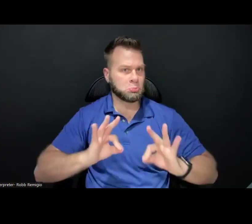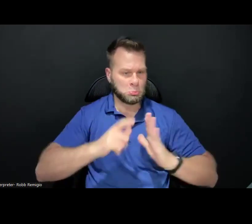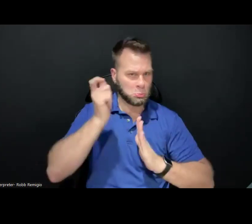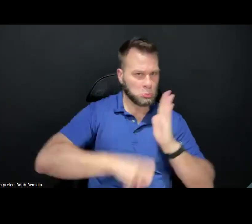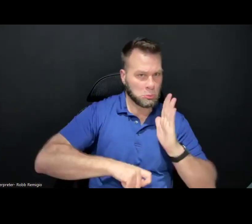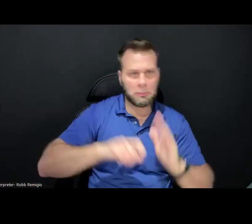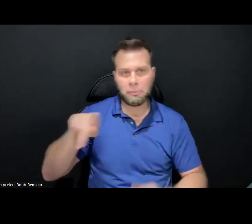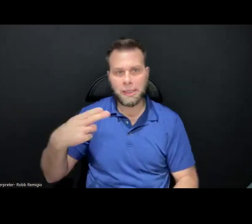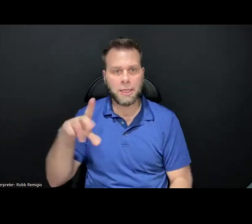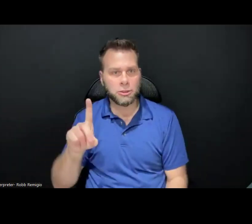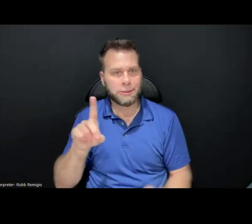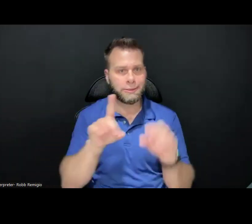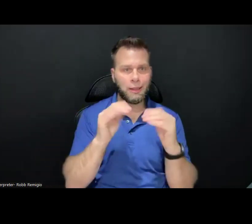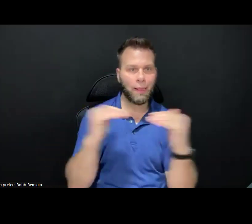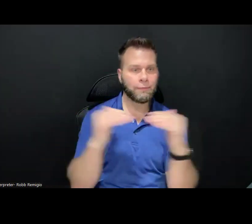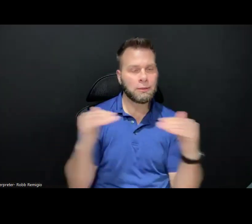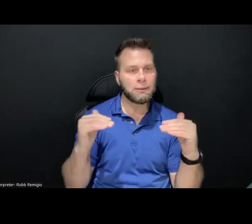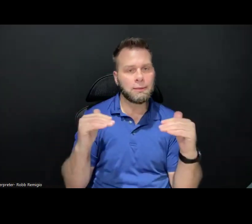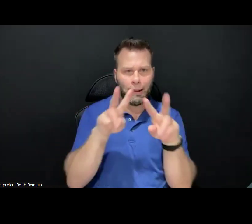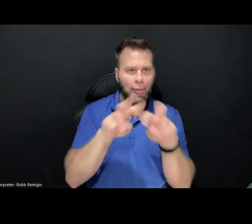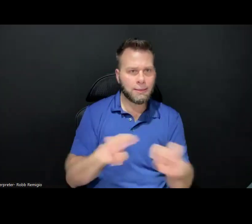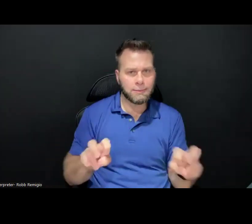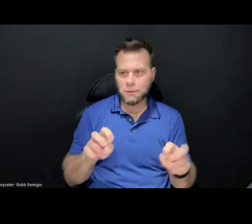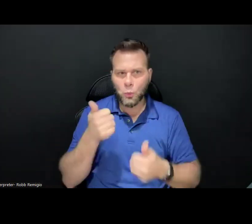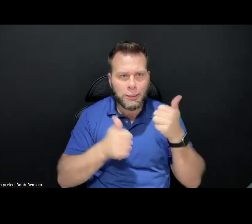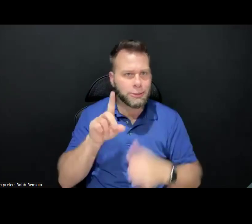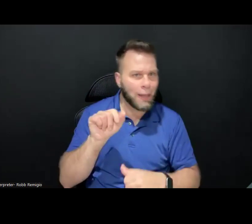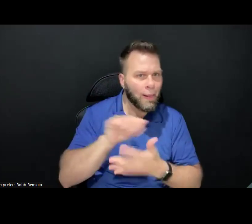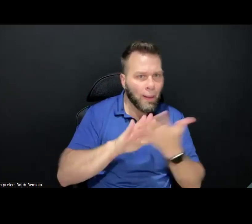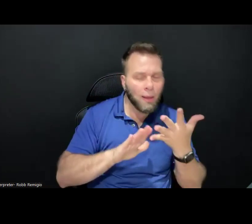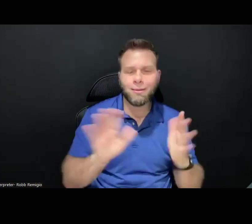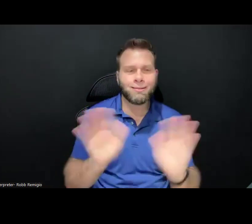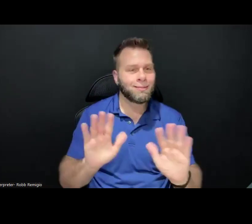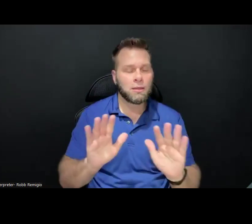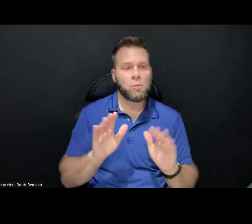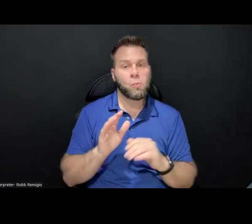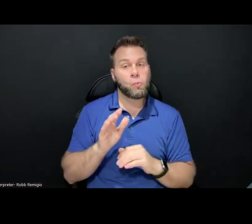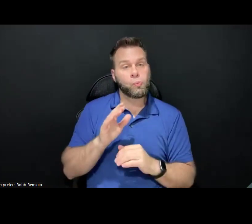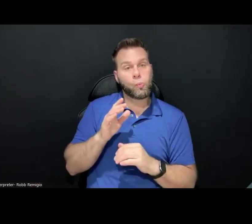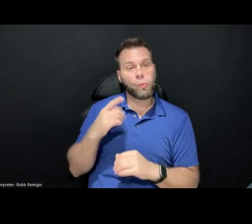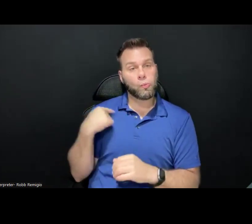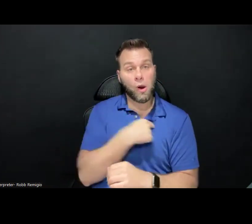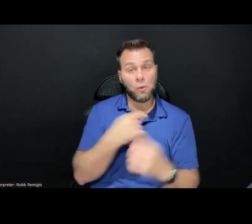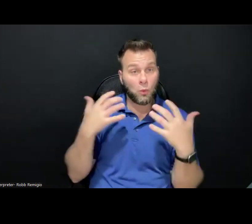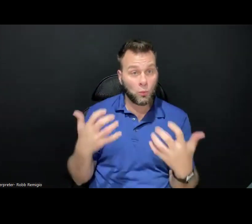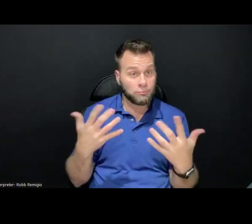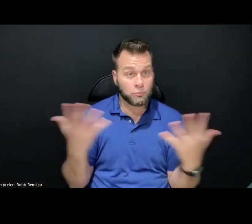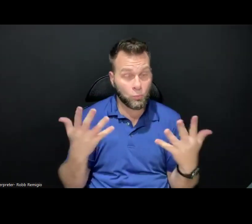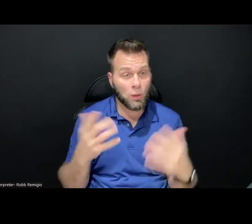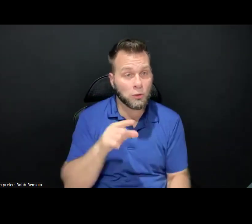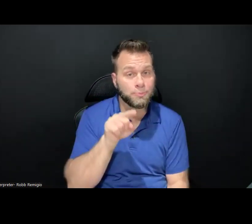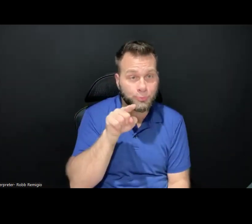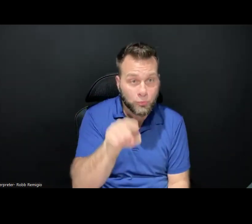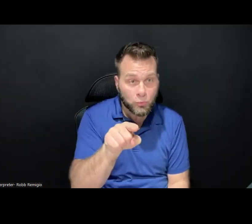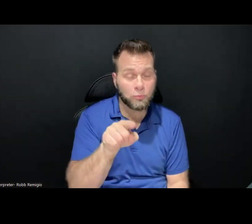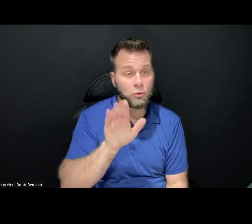level analysis of which data sets to use and how to move forward. What we're looking for typically is for you to take the expertise that